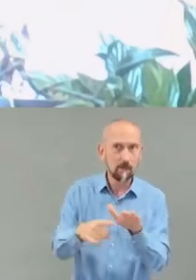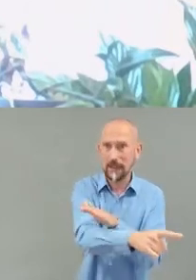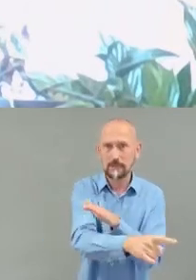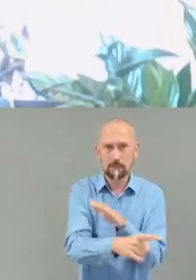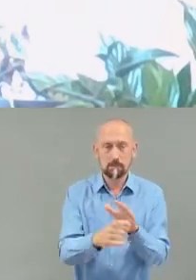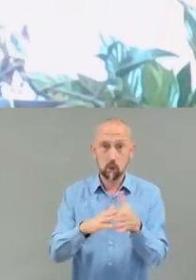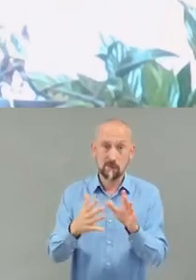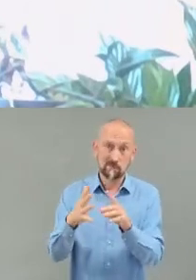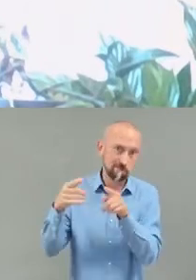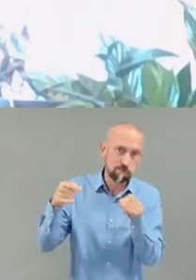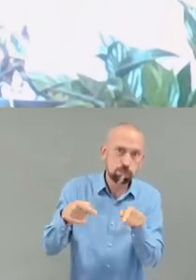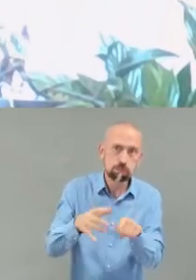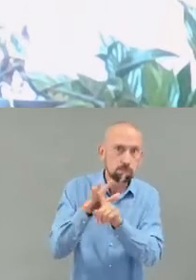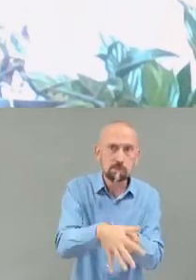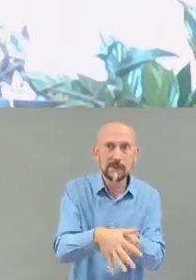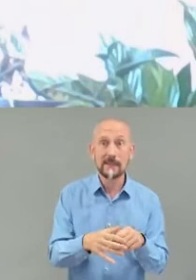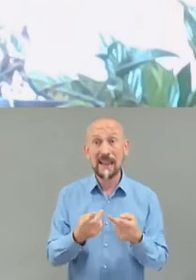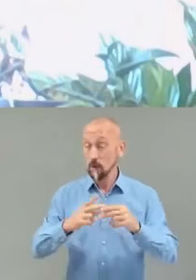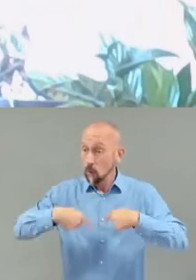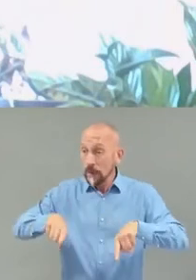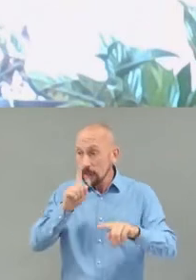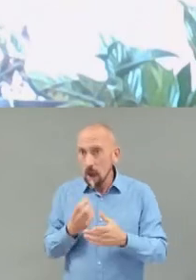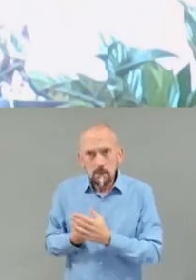trainees' development in this area?